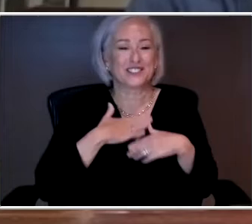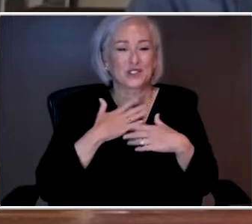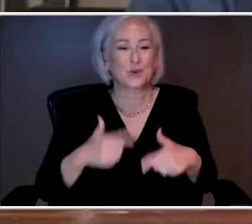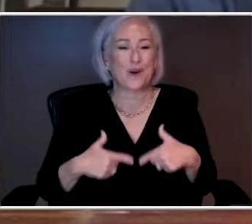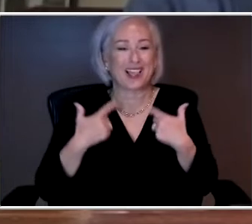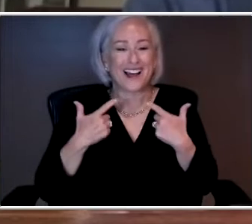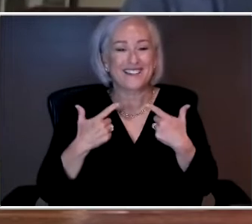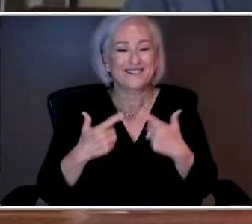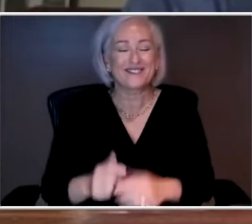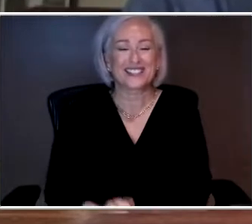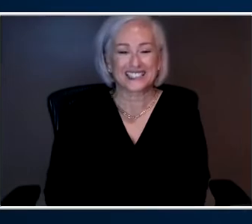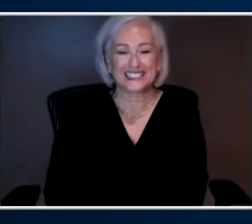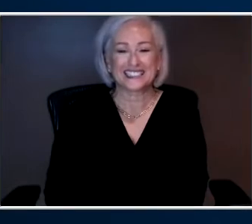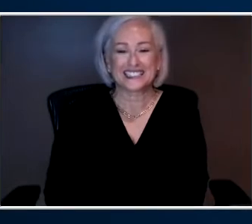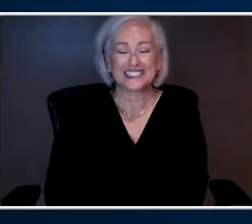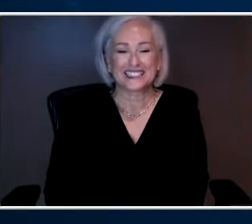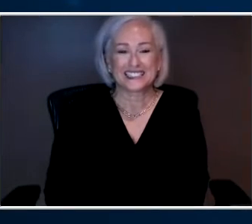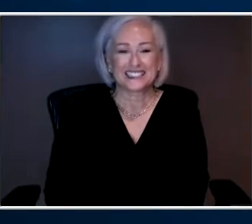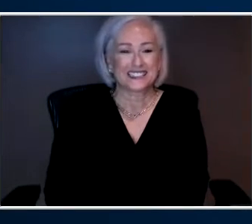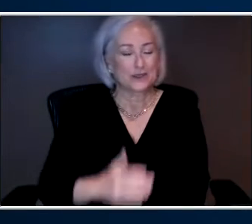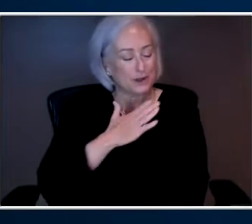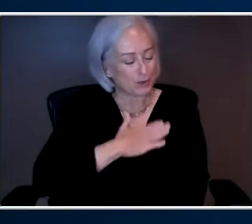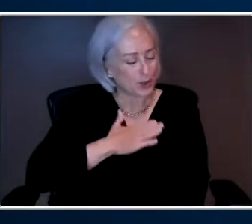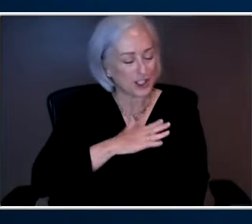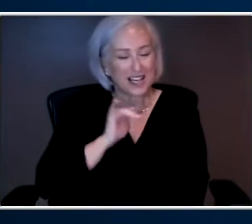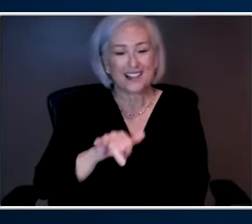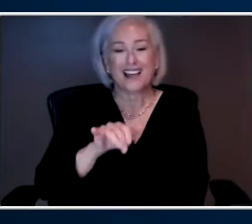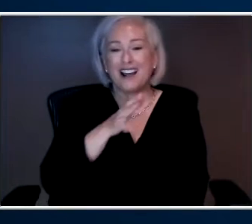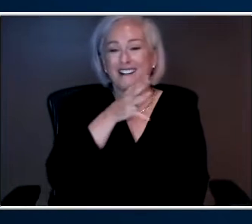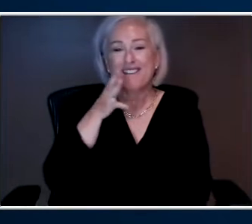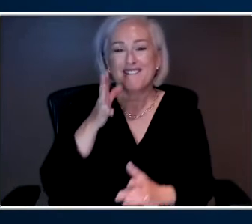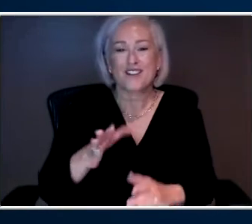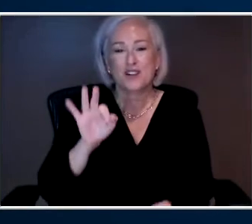enjoy life. We appreciate it, Farmer Frank. Thank you.